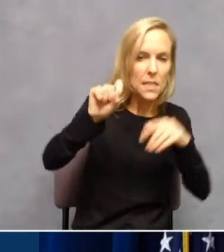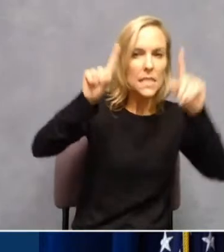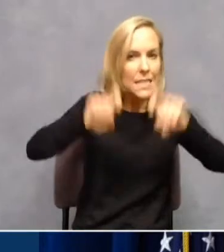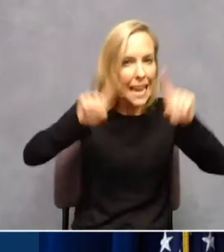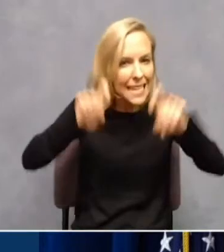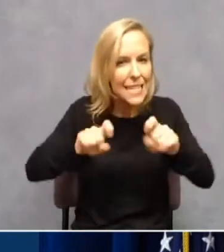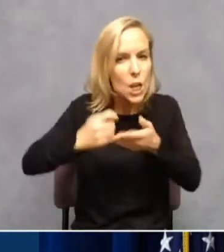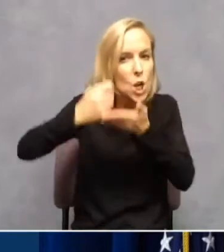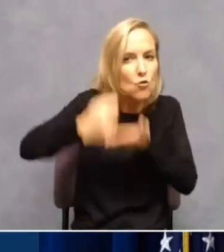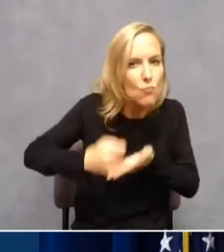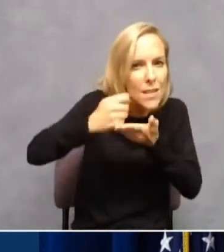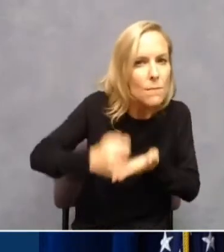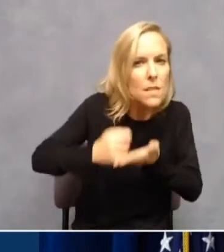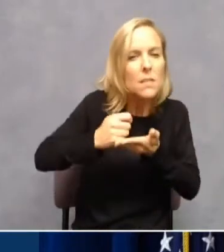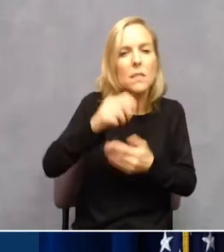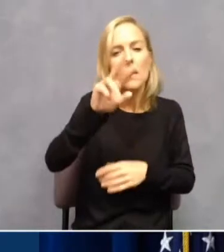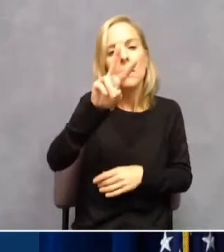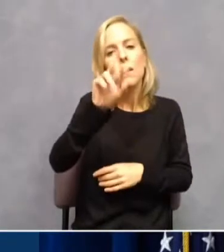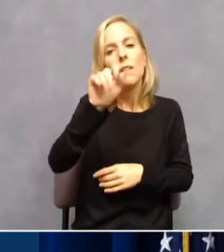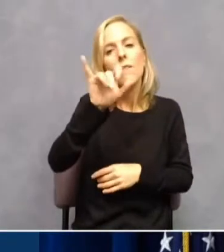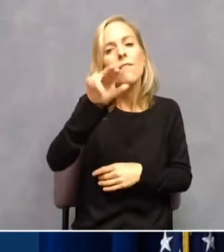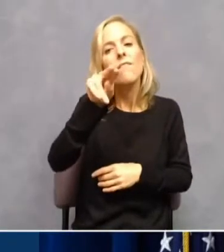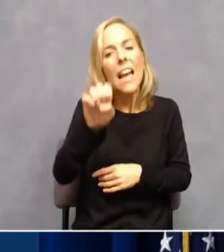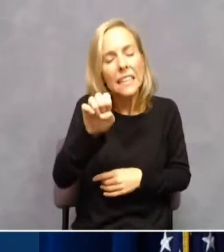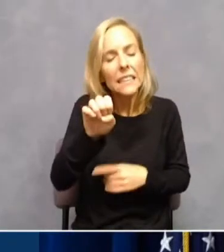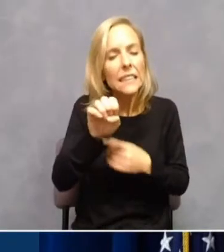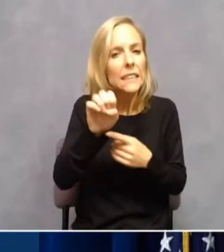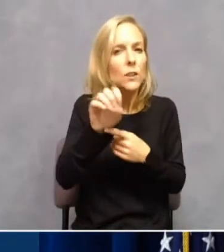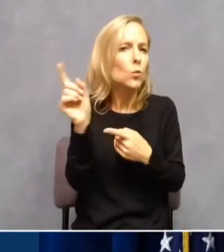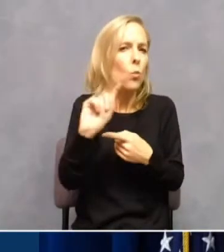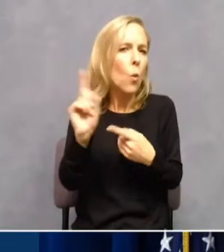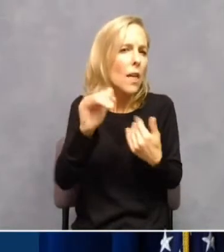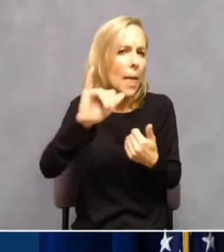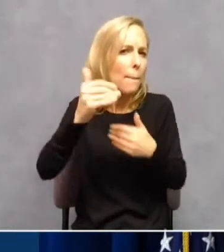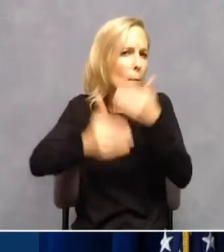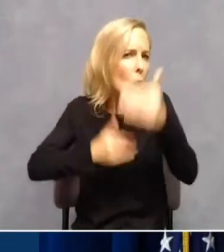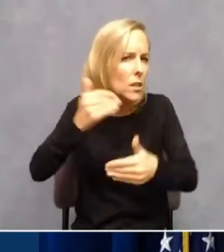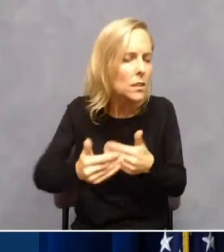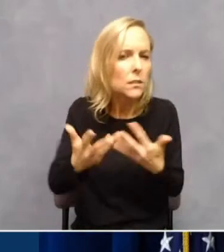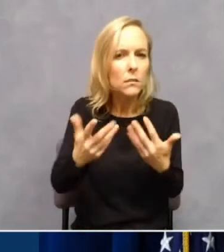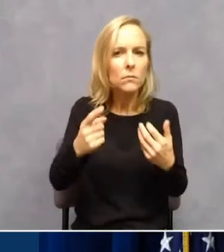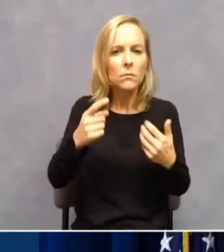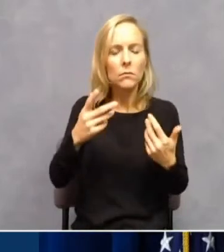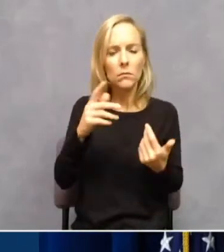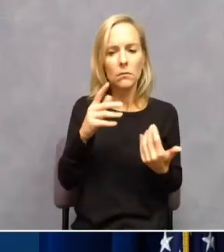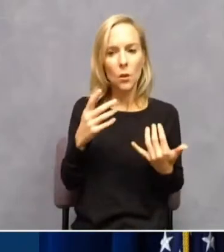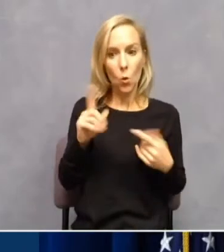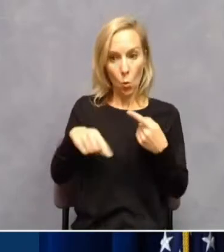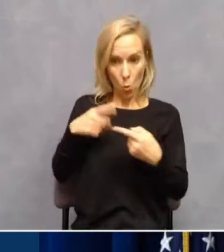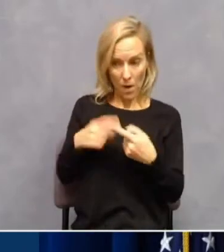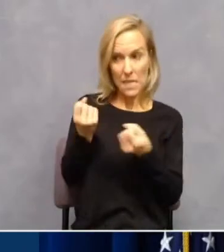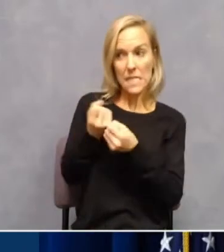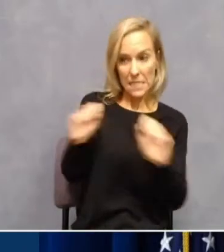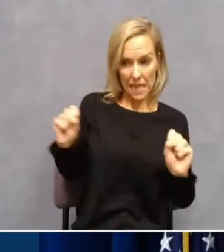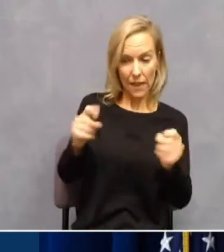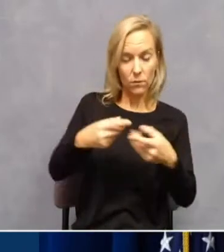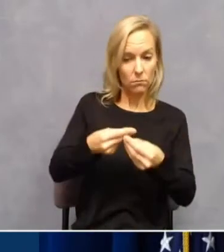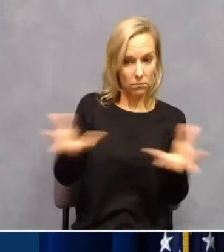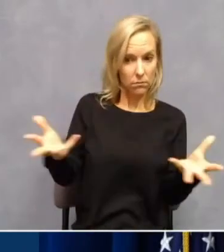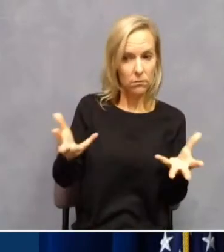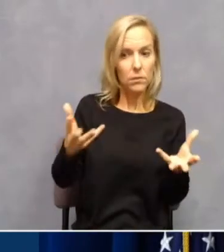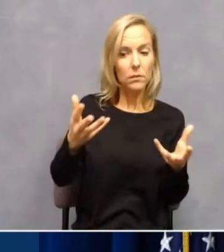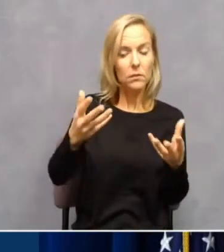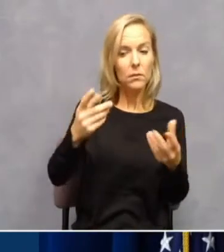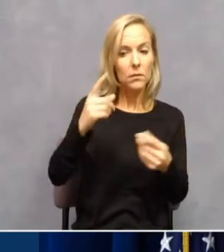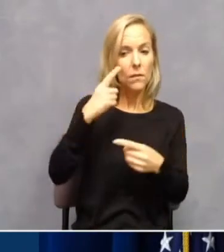vaccines are and what the challenges are going to be, the logistics of getting it out when it is safe, the 2 different types. One